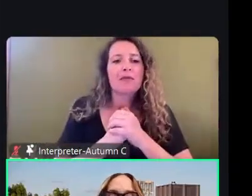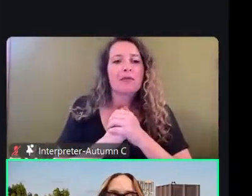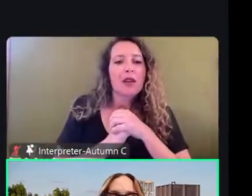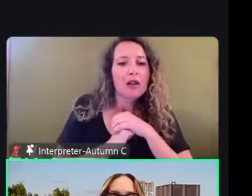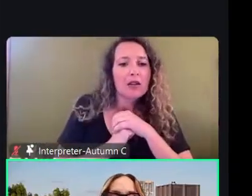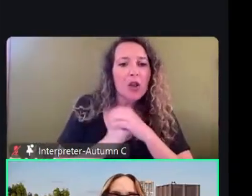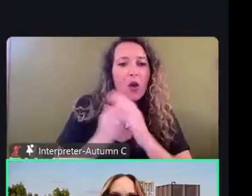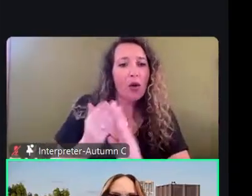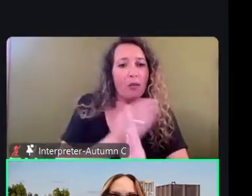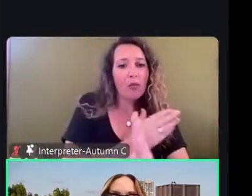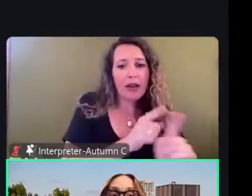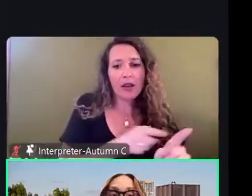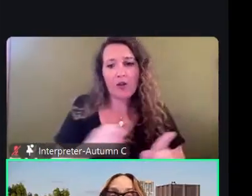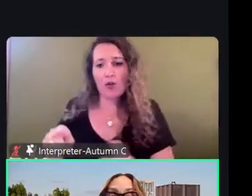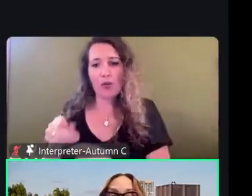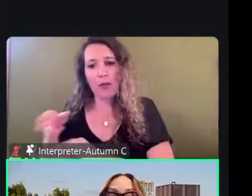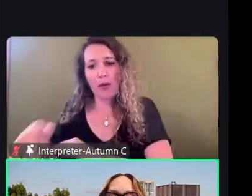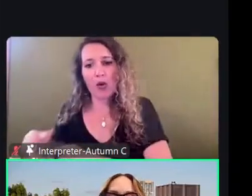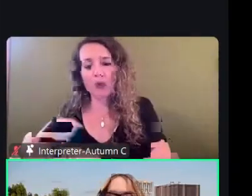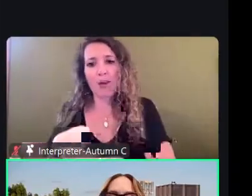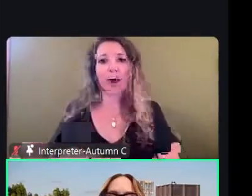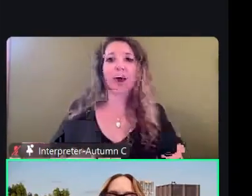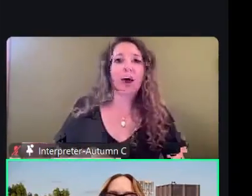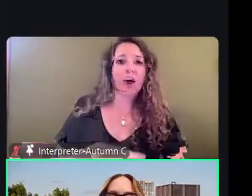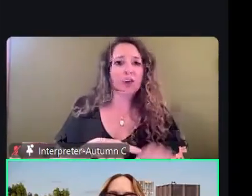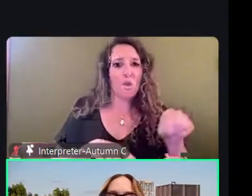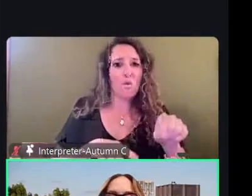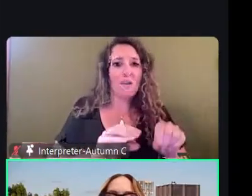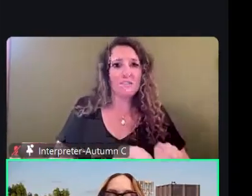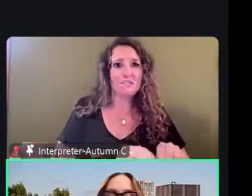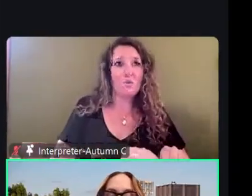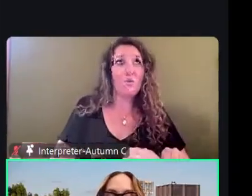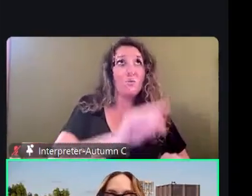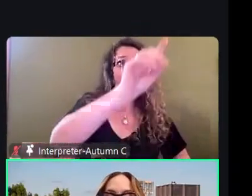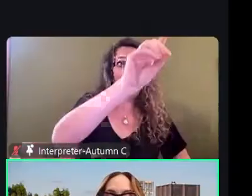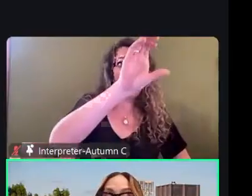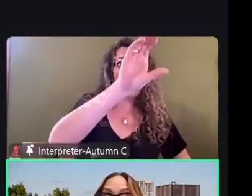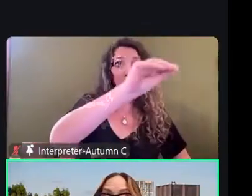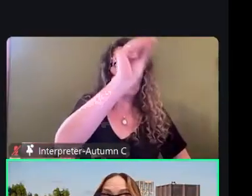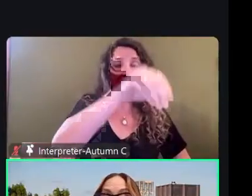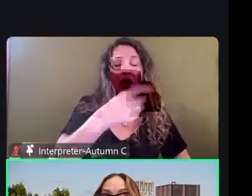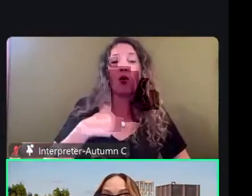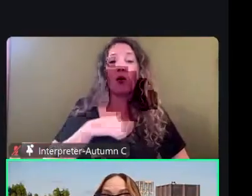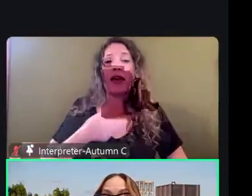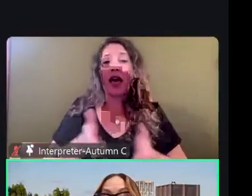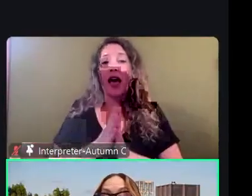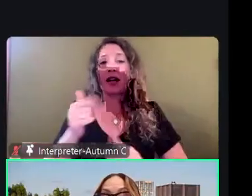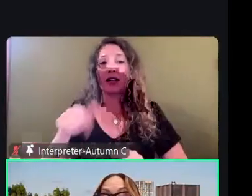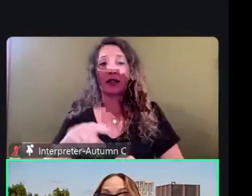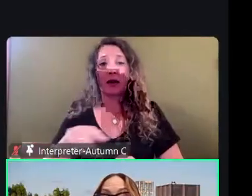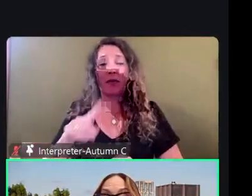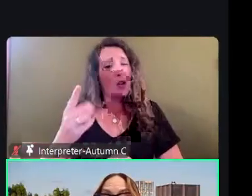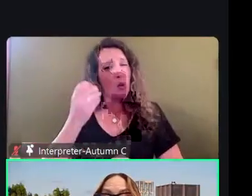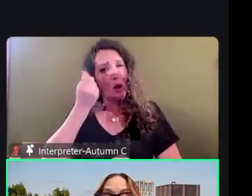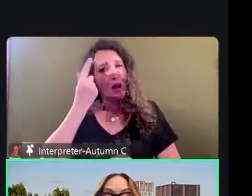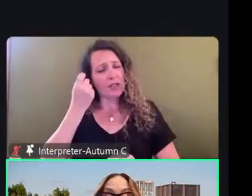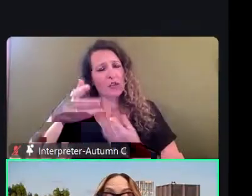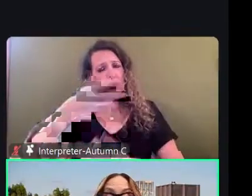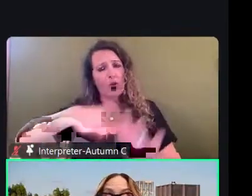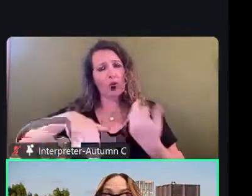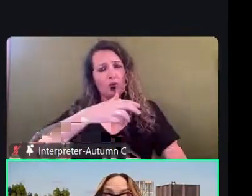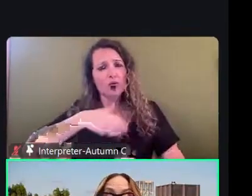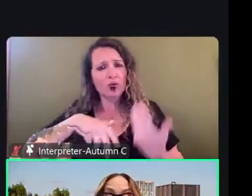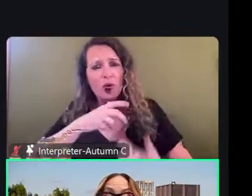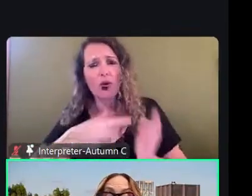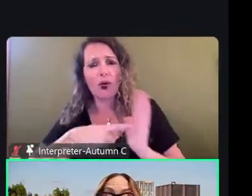And essentially from 0 to 100% is the top of the bar graph. When we asked them if they understand the social and medical models of disability, that